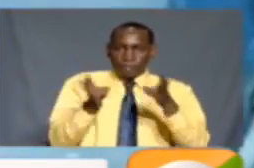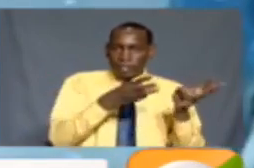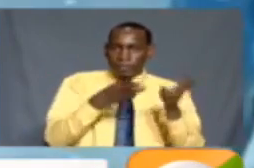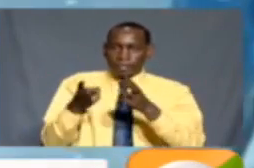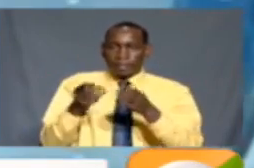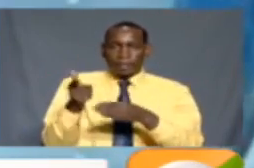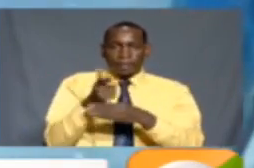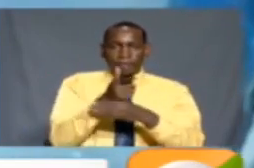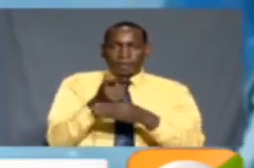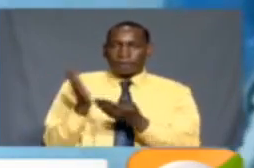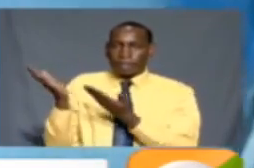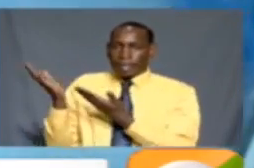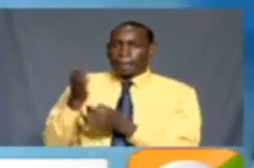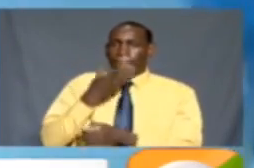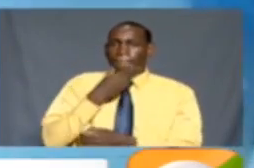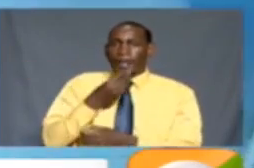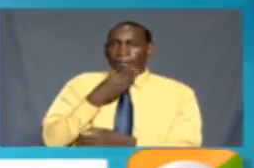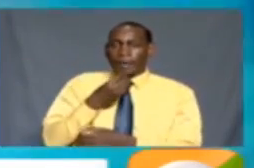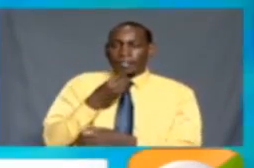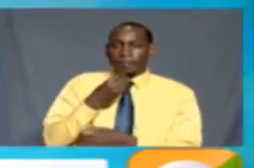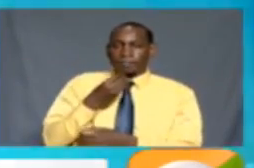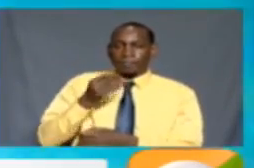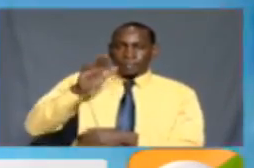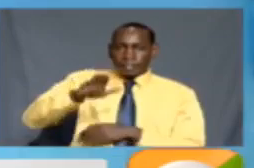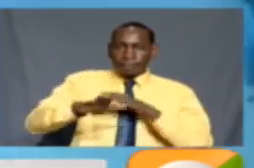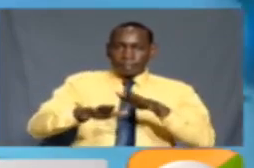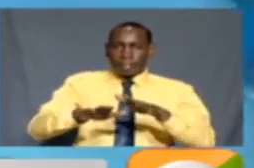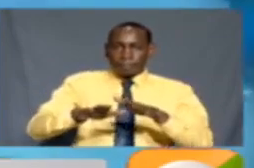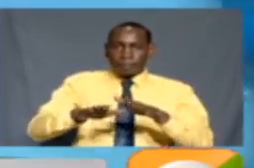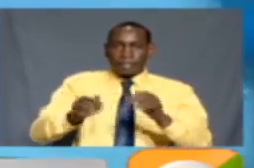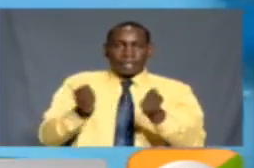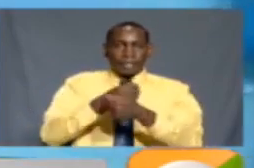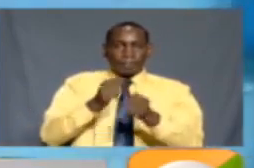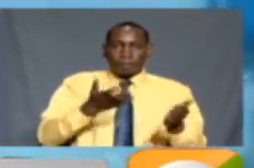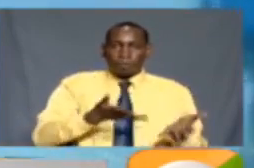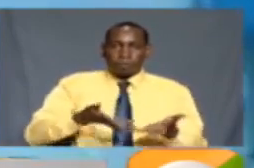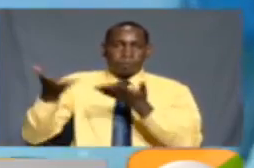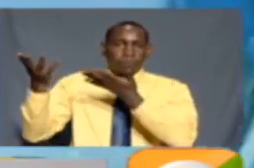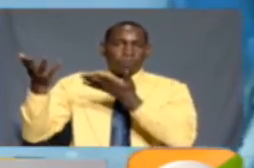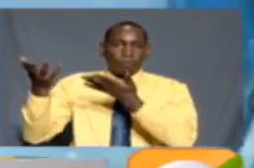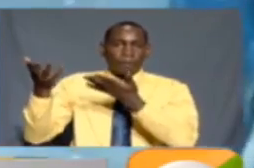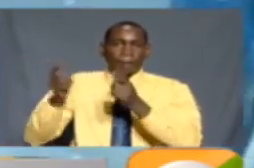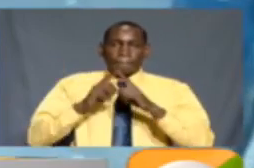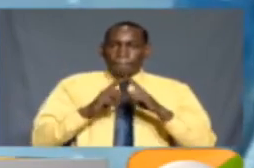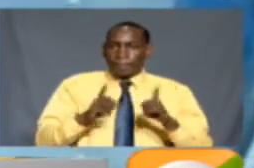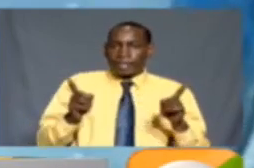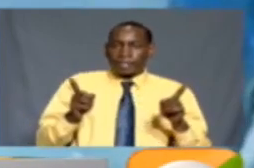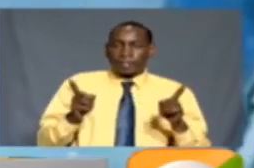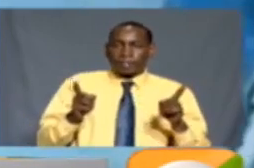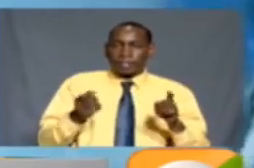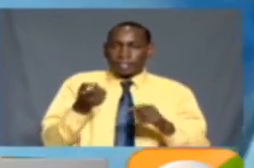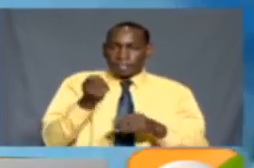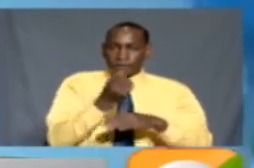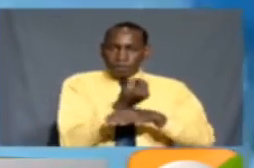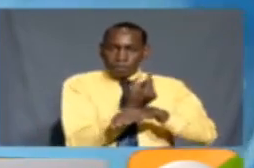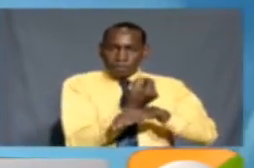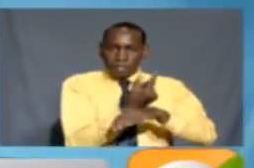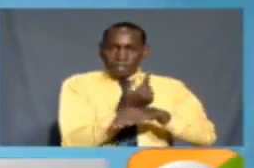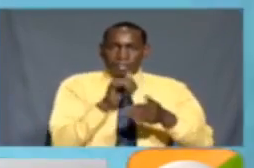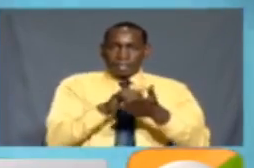In the video, the man steps on the base of the umbrella to keep it from flying away. However, in the split second